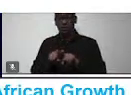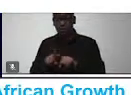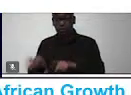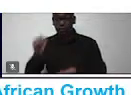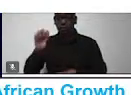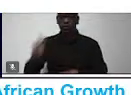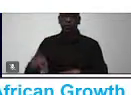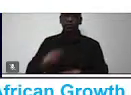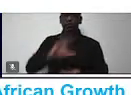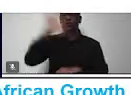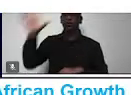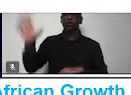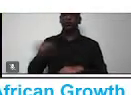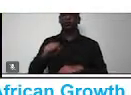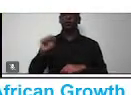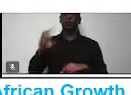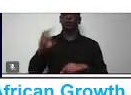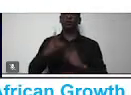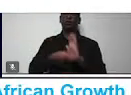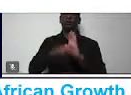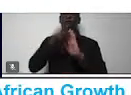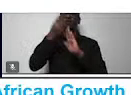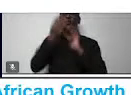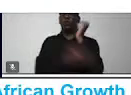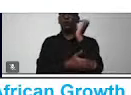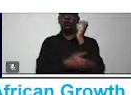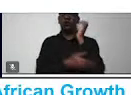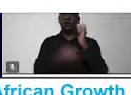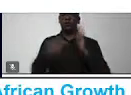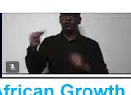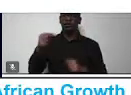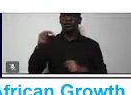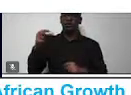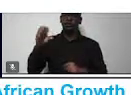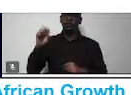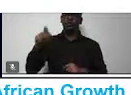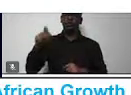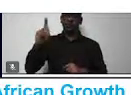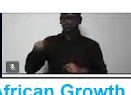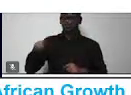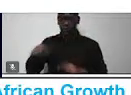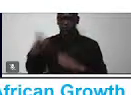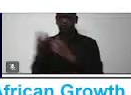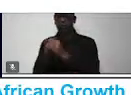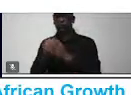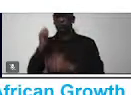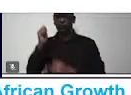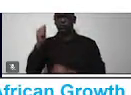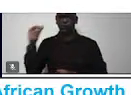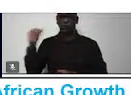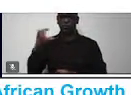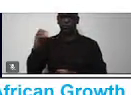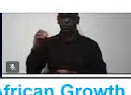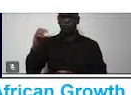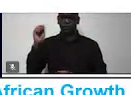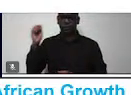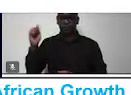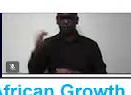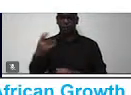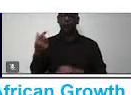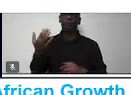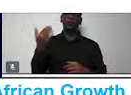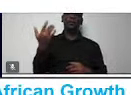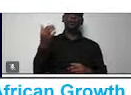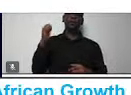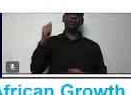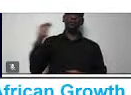for GSP purposes and then for AGOA. So what AGOA does is it almost concretizes